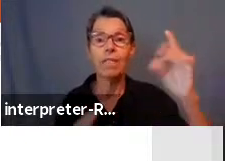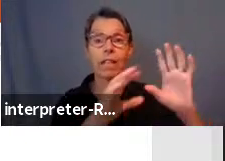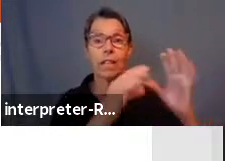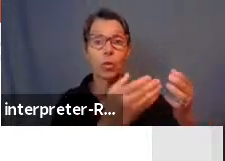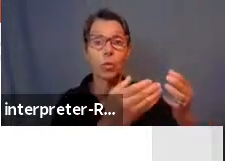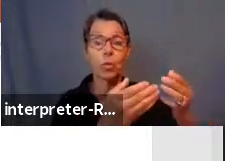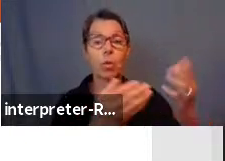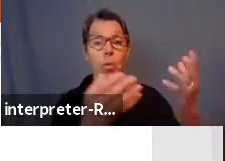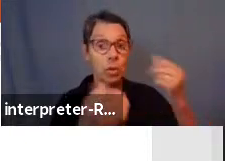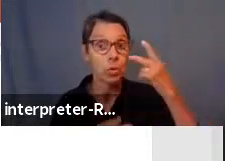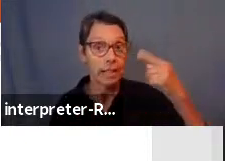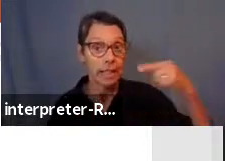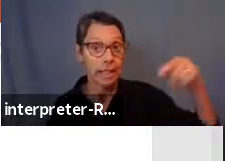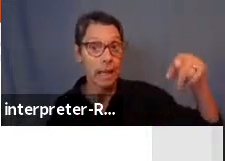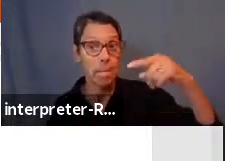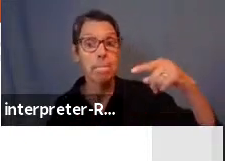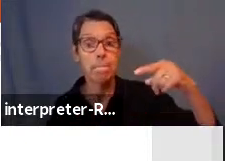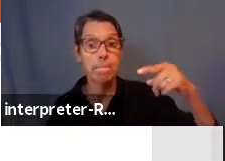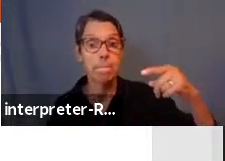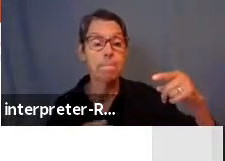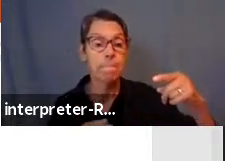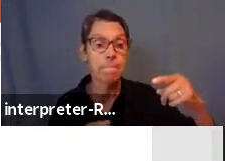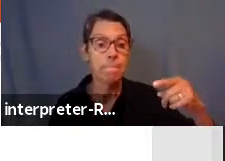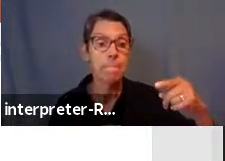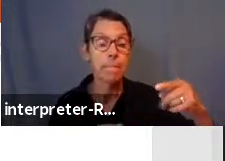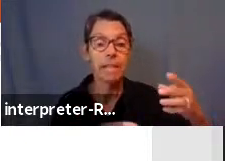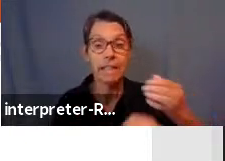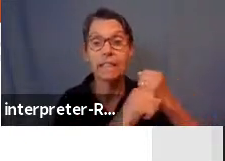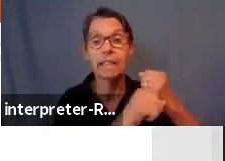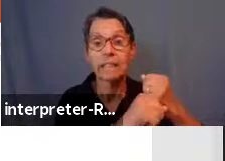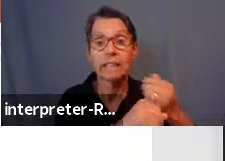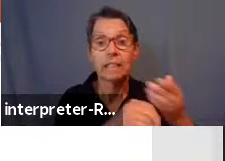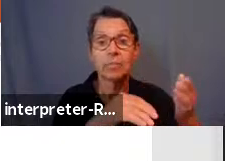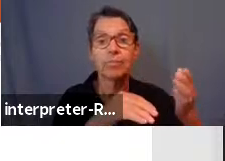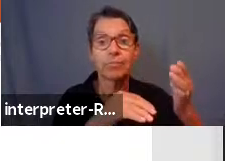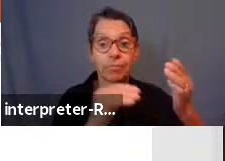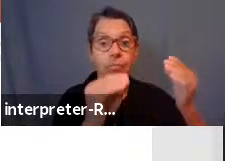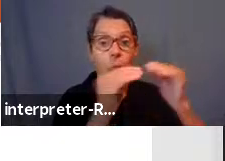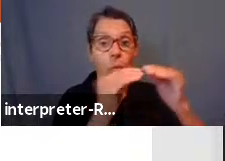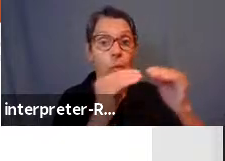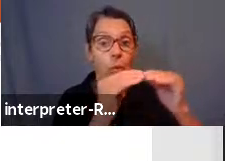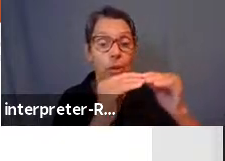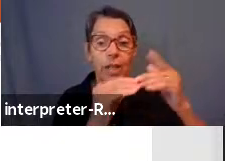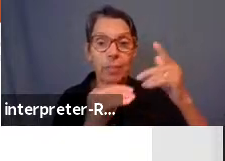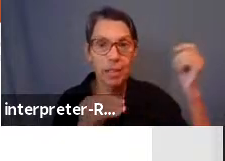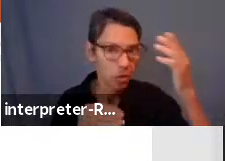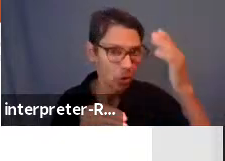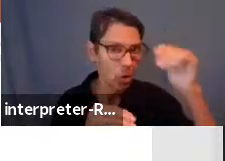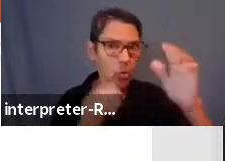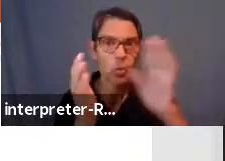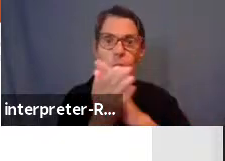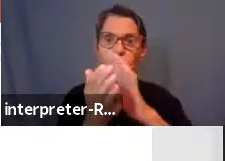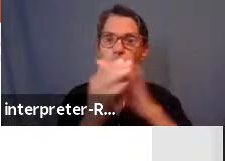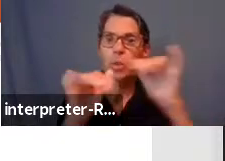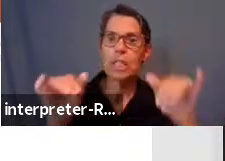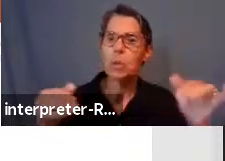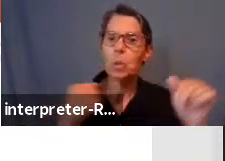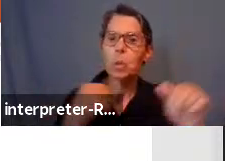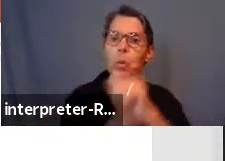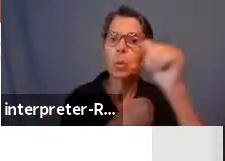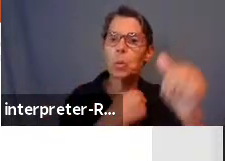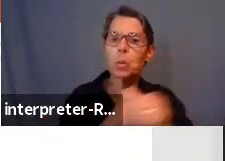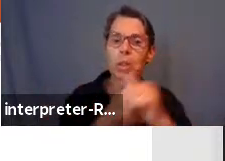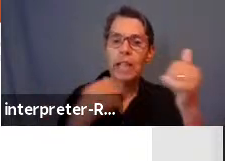we would like to see, you know, a major increase, because we know that there's a lot of risk going on in the school systems right now, you know,